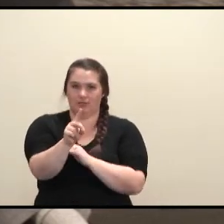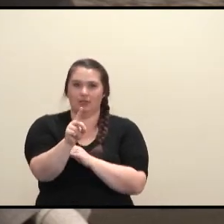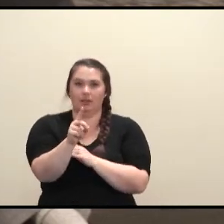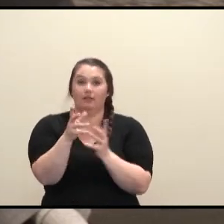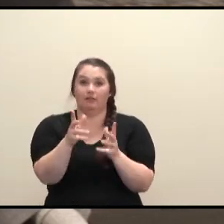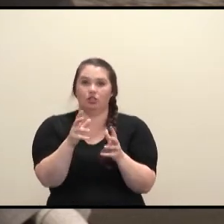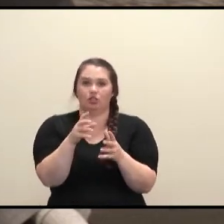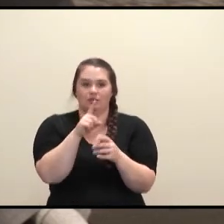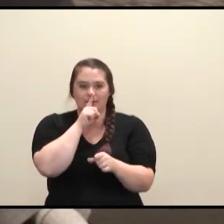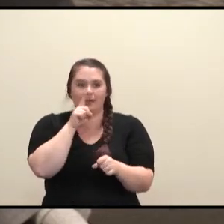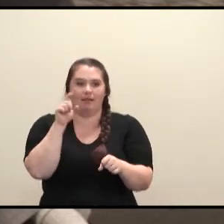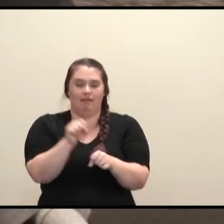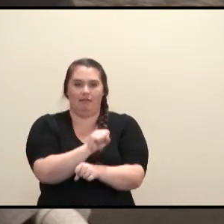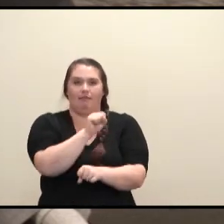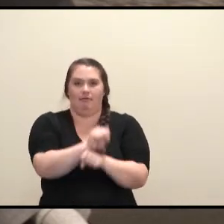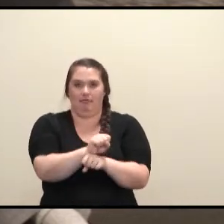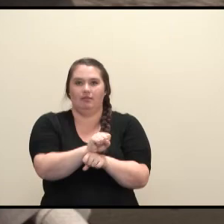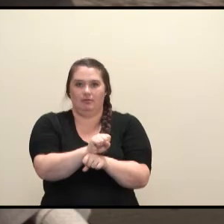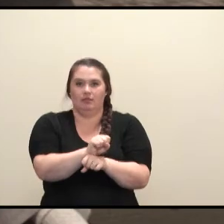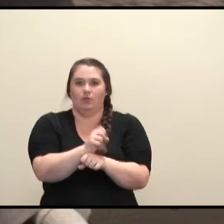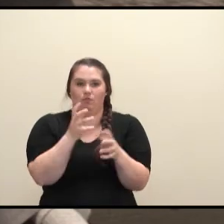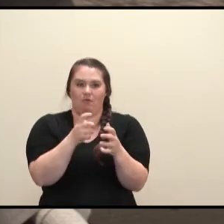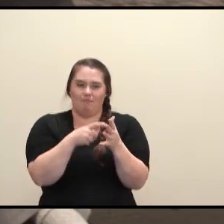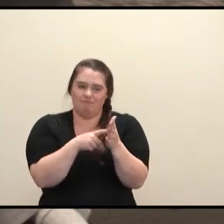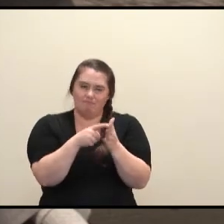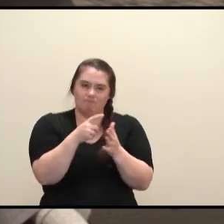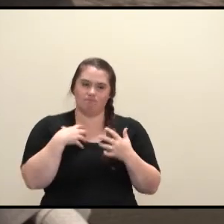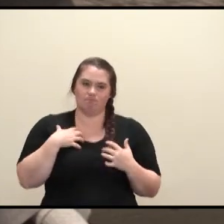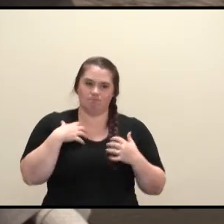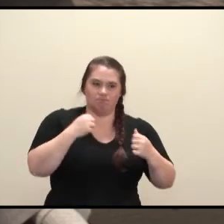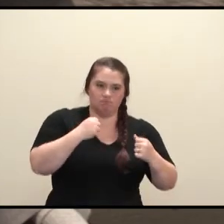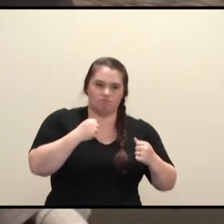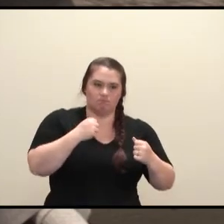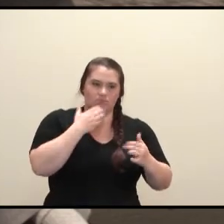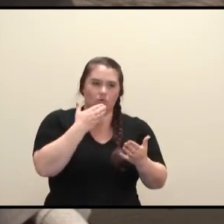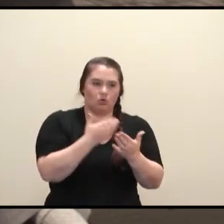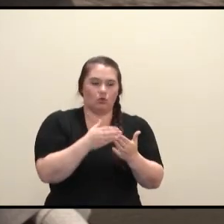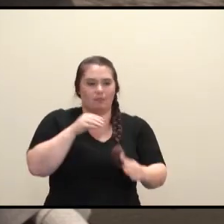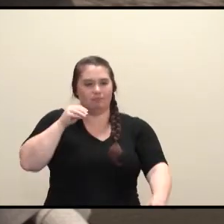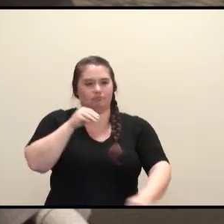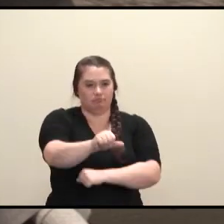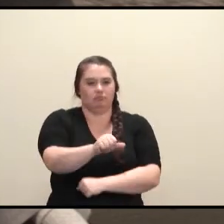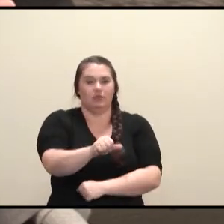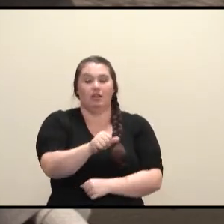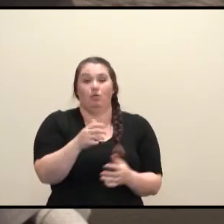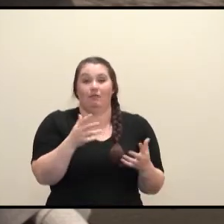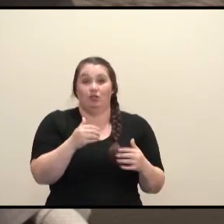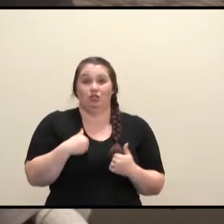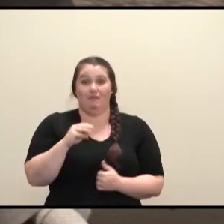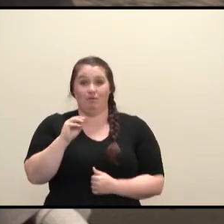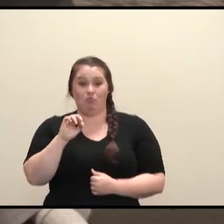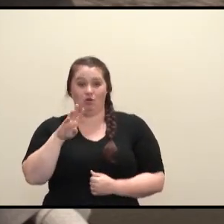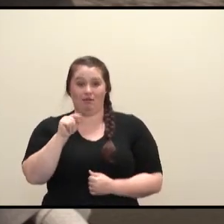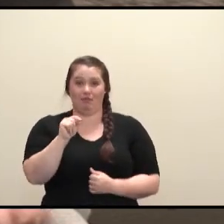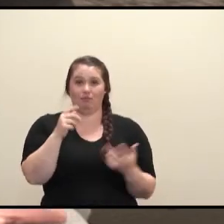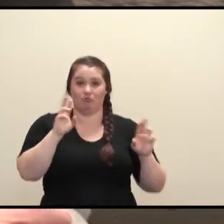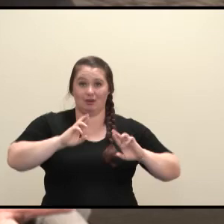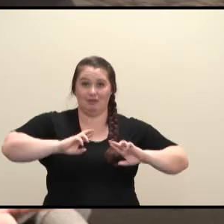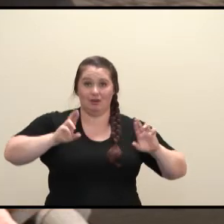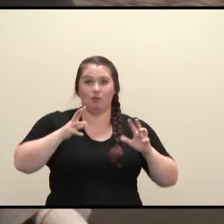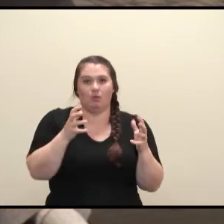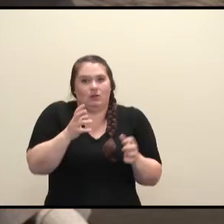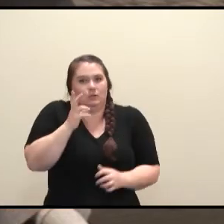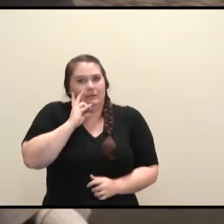dedicated to really making sure that the pay system is strong and that we are implementing a market-based strategy, and that's what we would like to see in